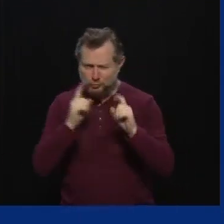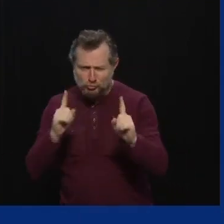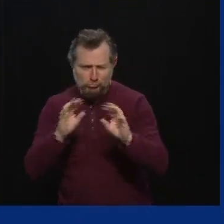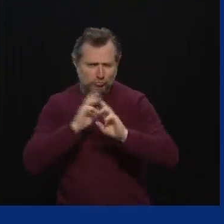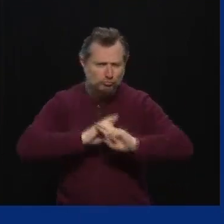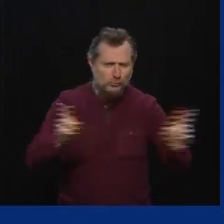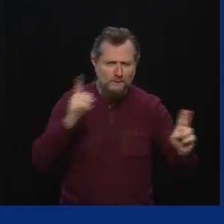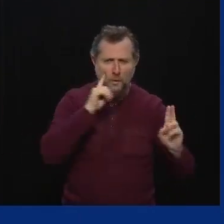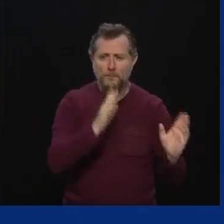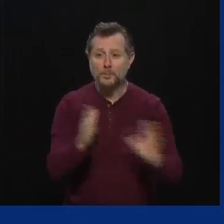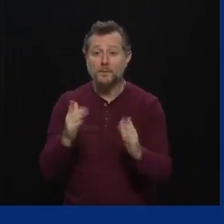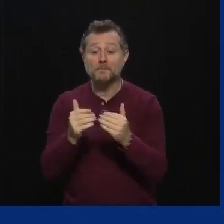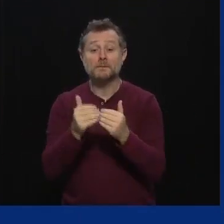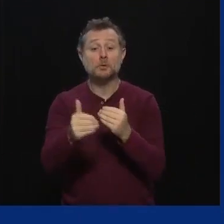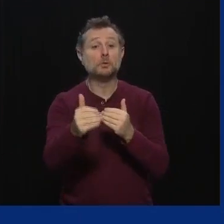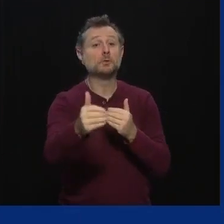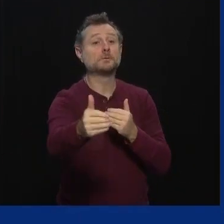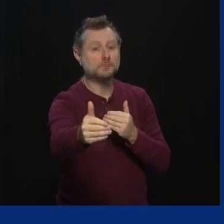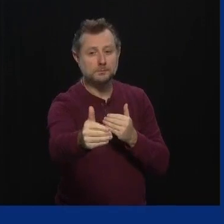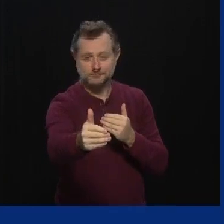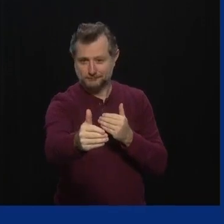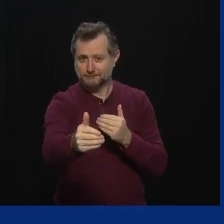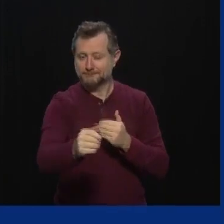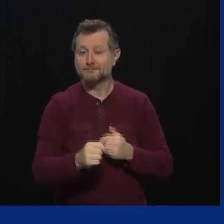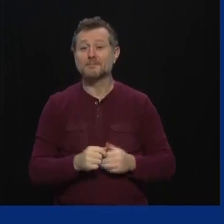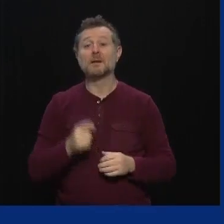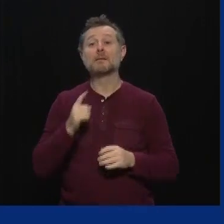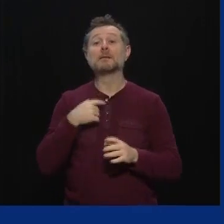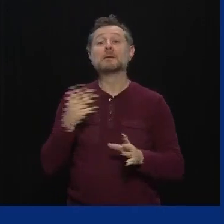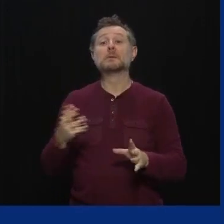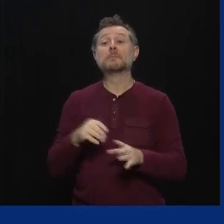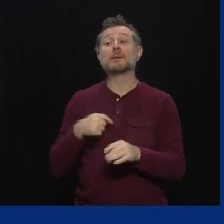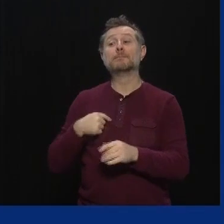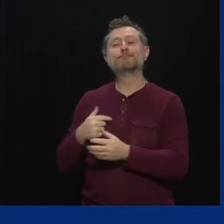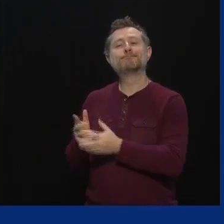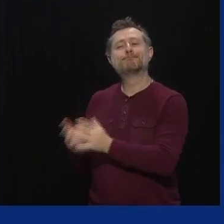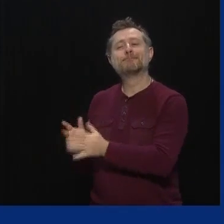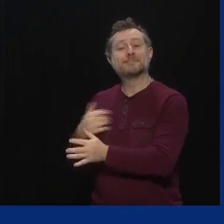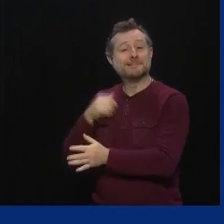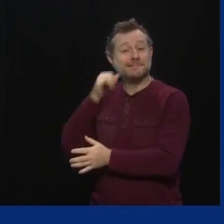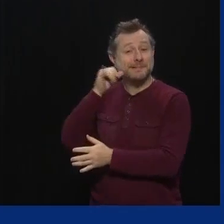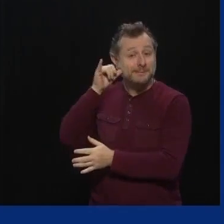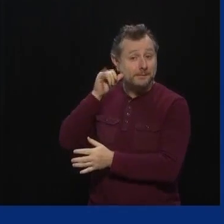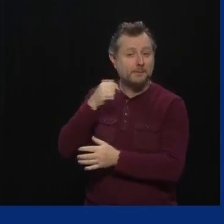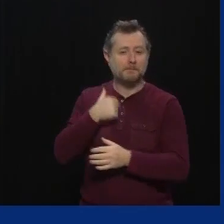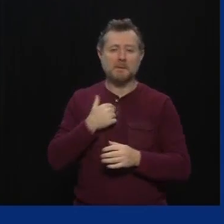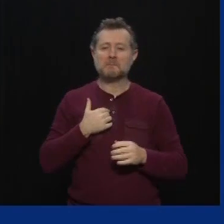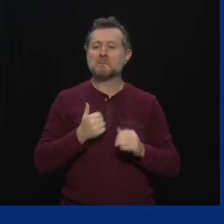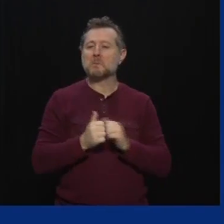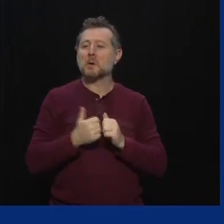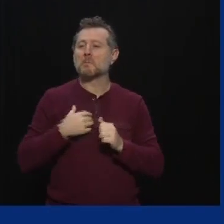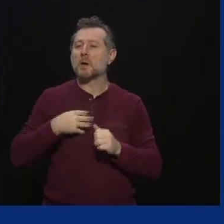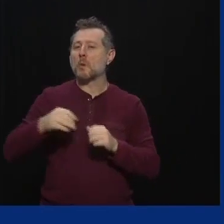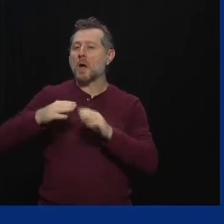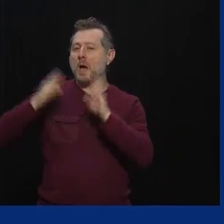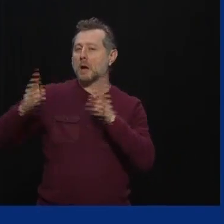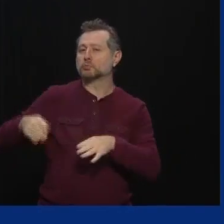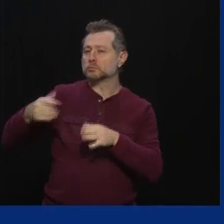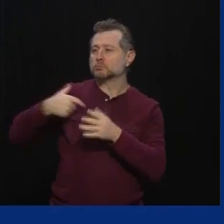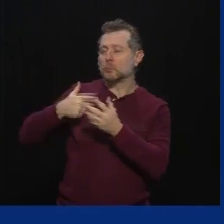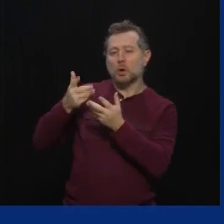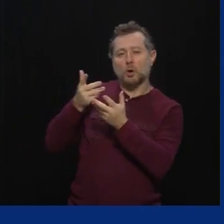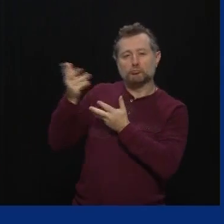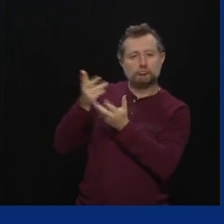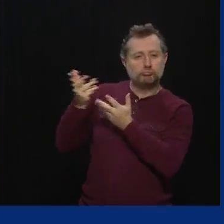the future, and that involved a conversation I had yesterday with the White House. Jeff Zients has been